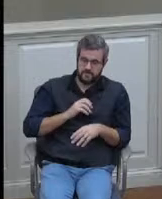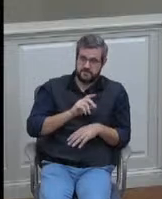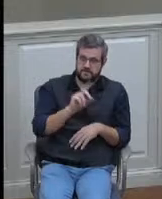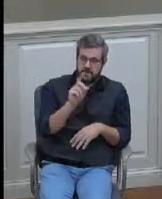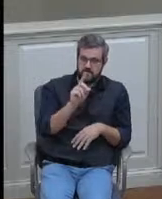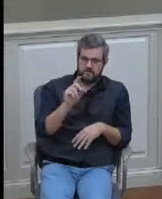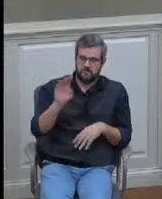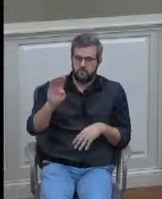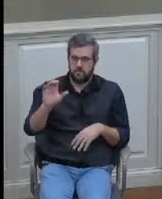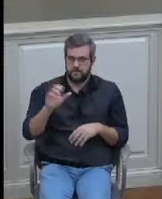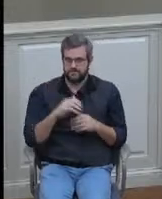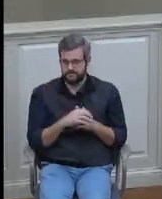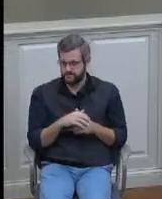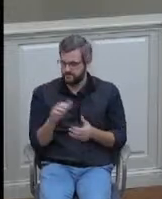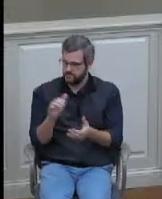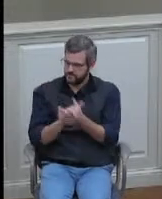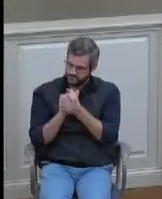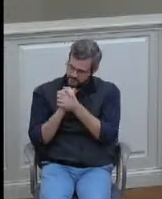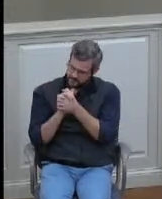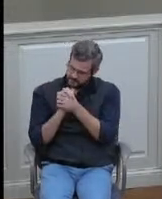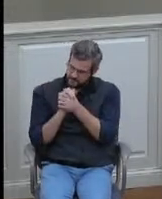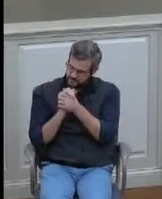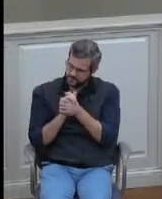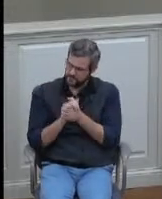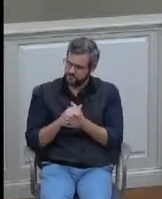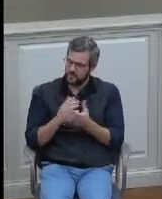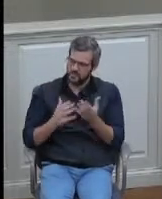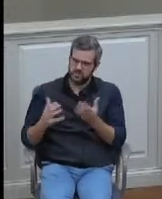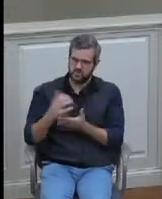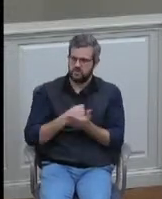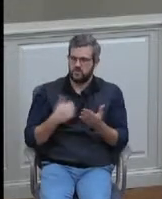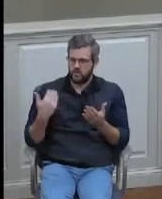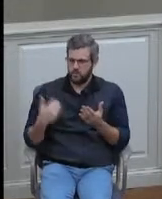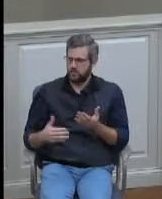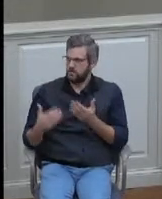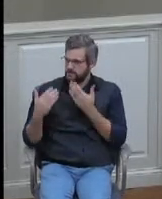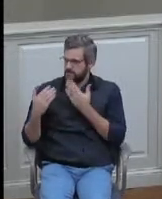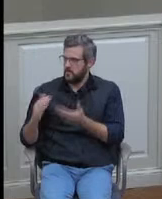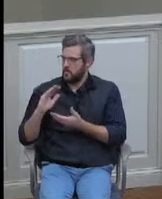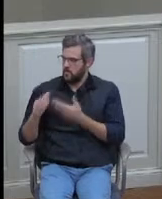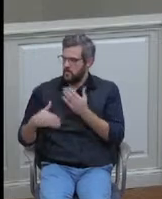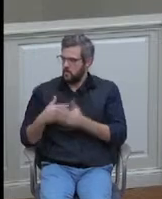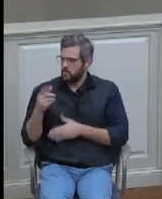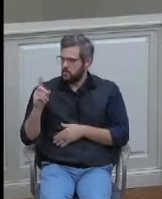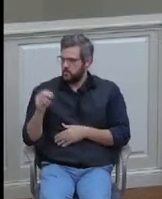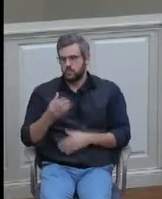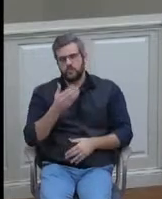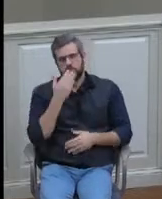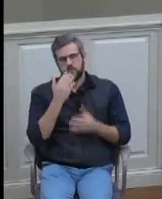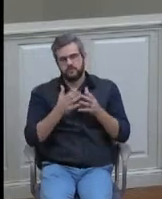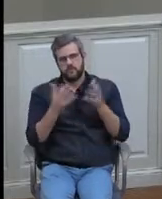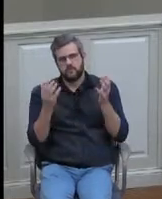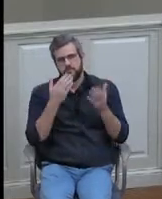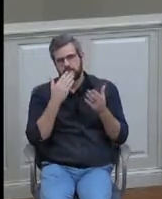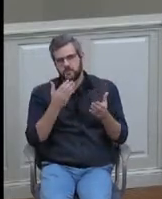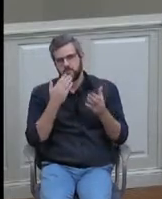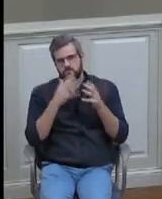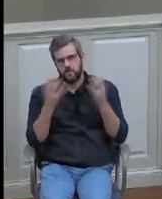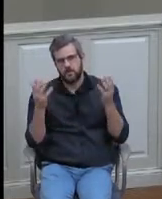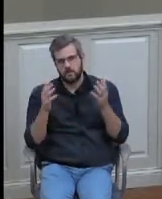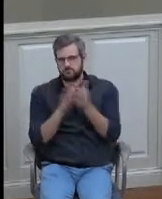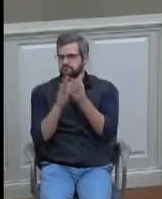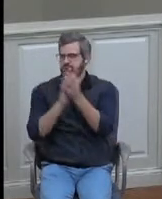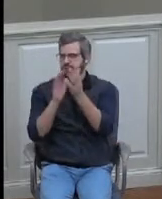County. Congratulations, well deserved, and appreciate all that you do. Thank you very much. Thank you very much. You're